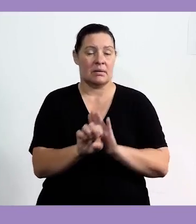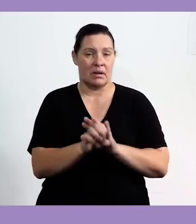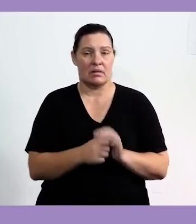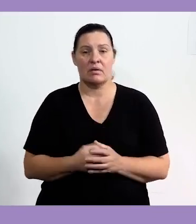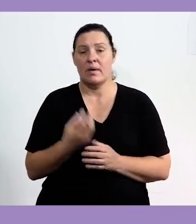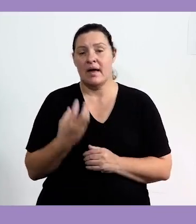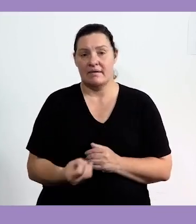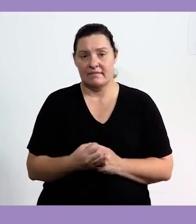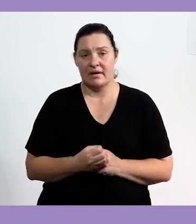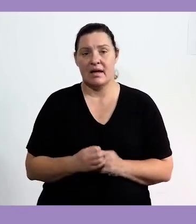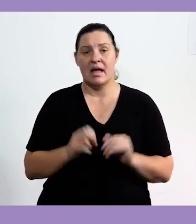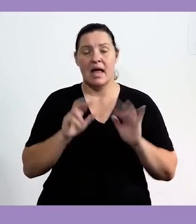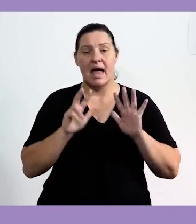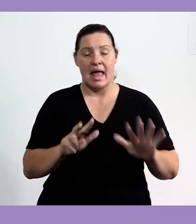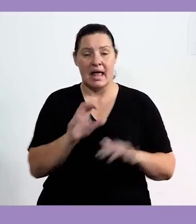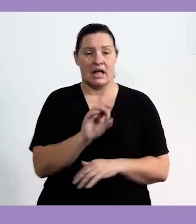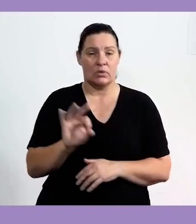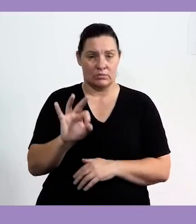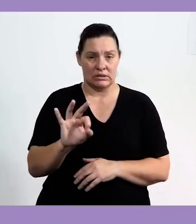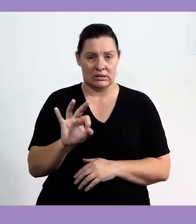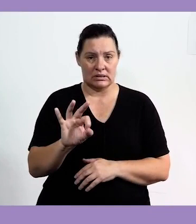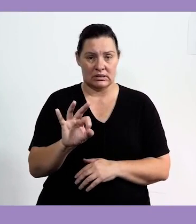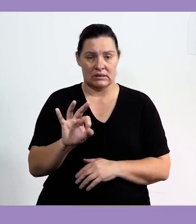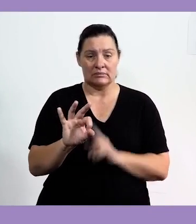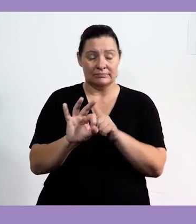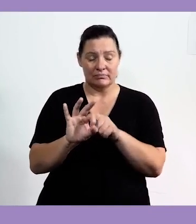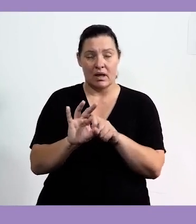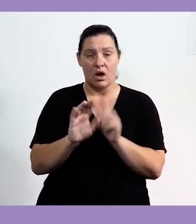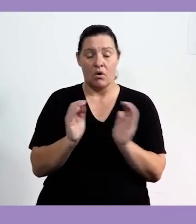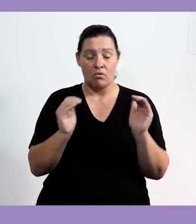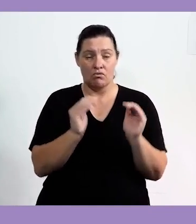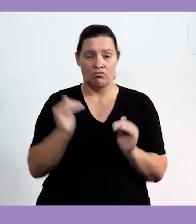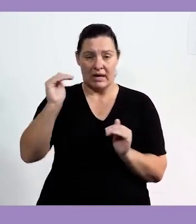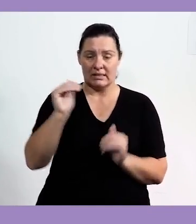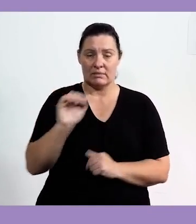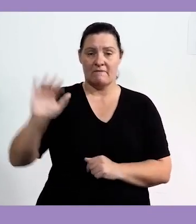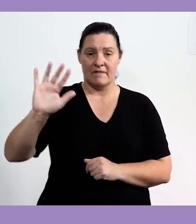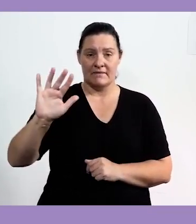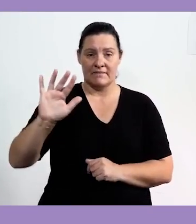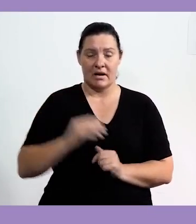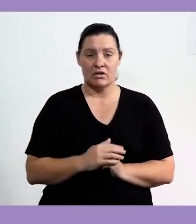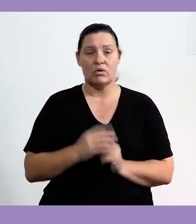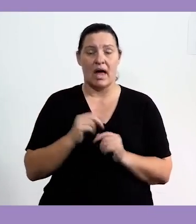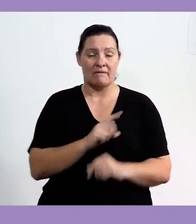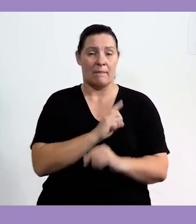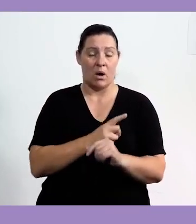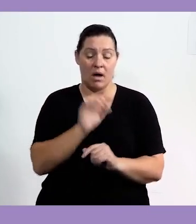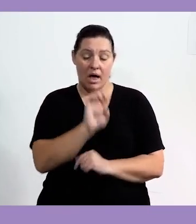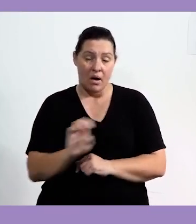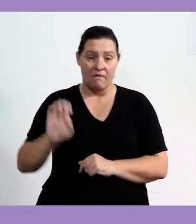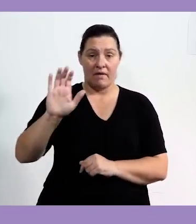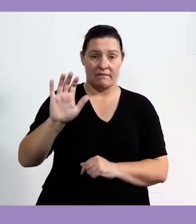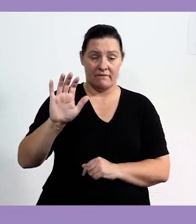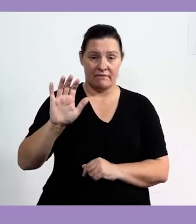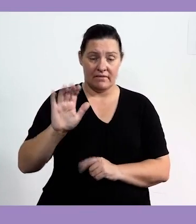Our next example, we have 8 cubed, and that power is raised to the exponent 5. So if we have a power that